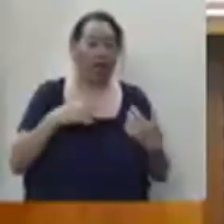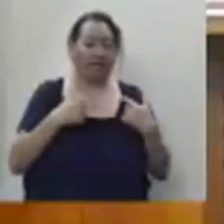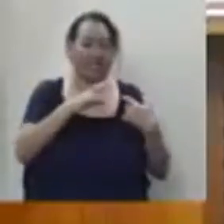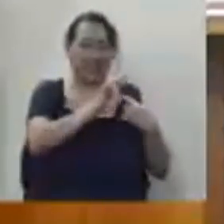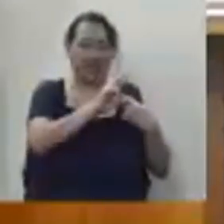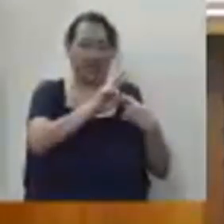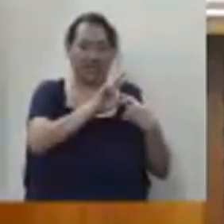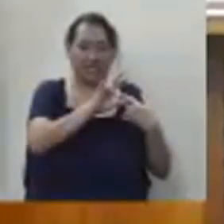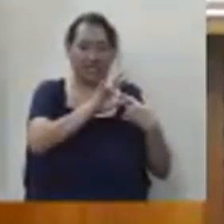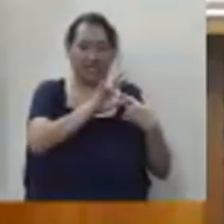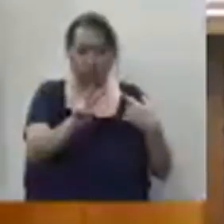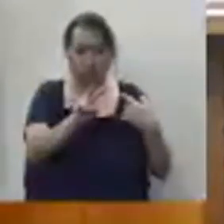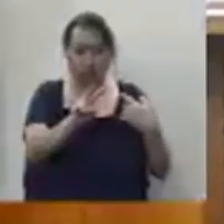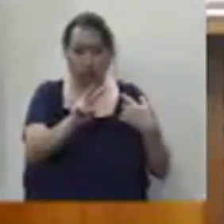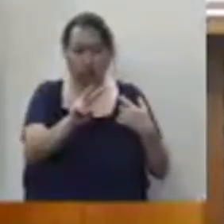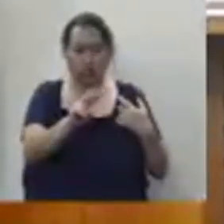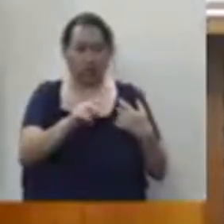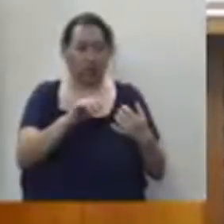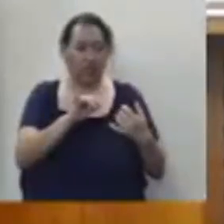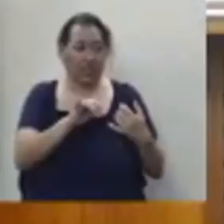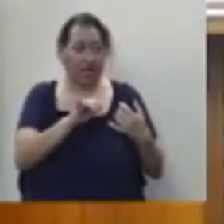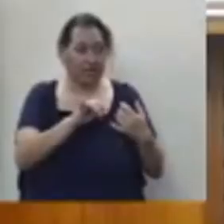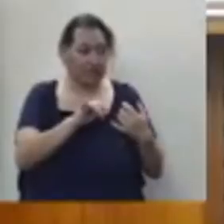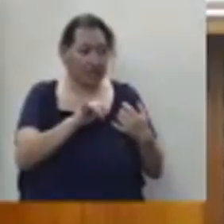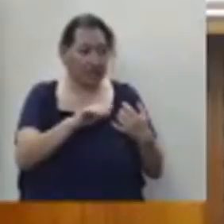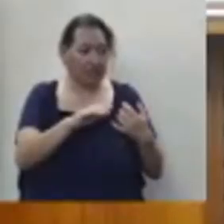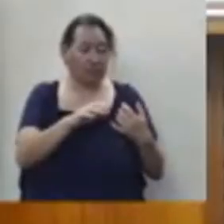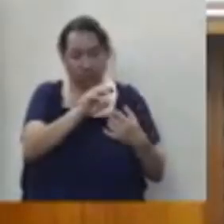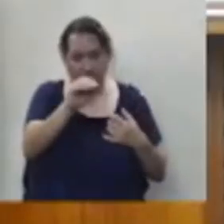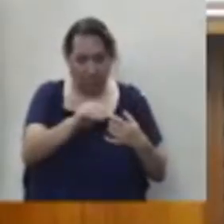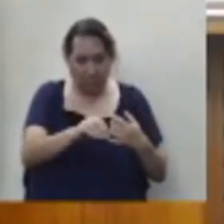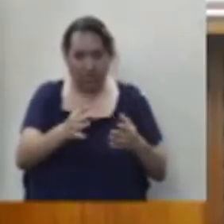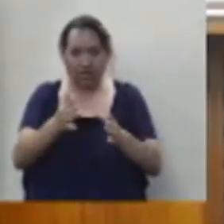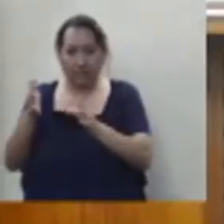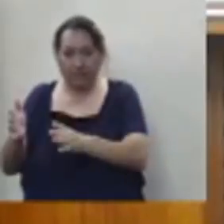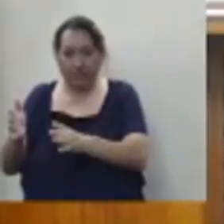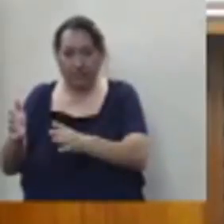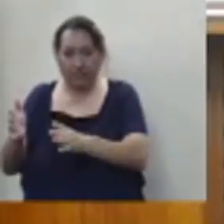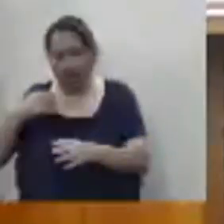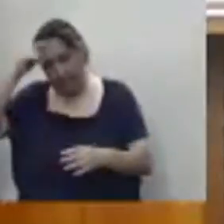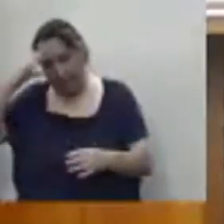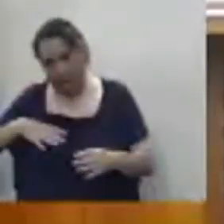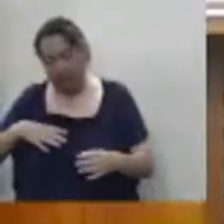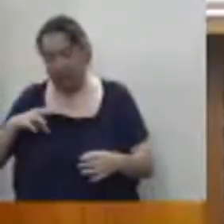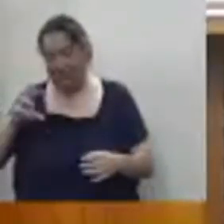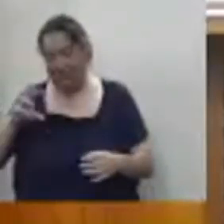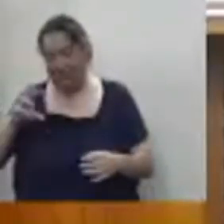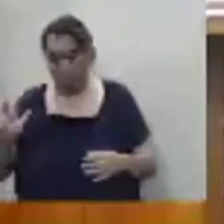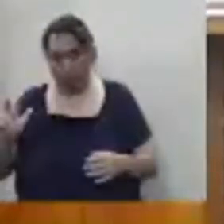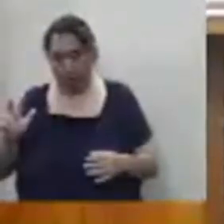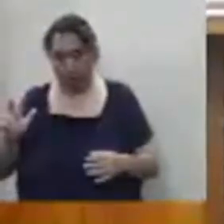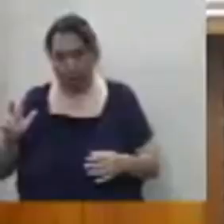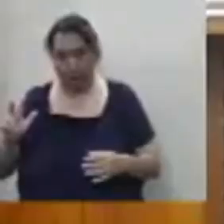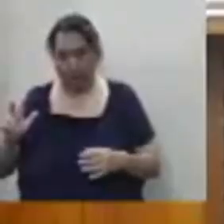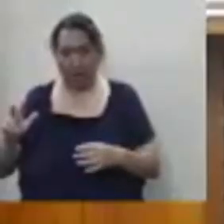is about 53.3%. And then you also have the male, which is 63 out of our